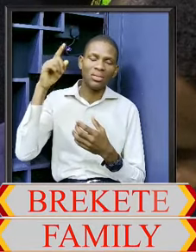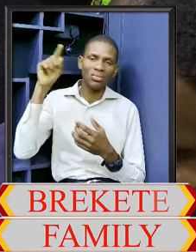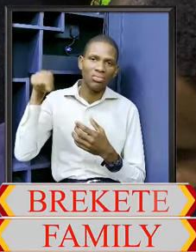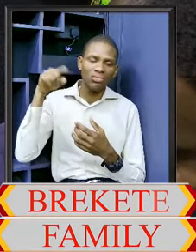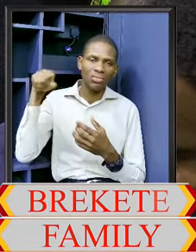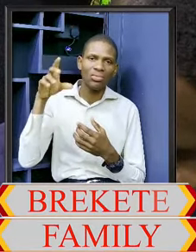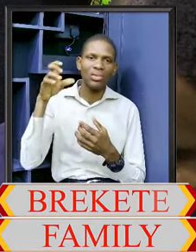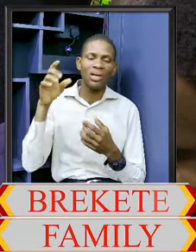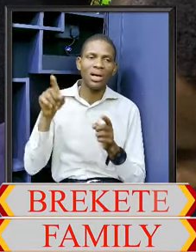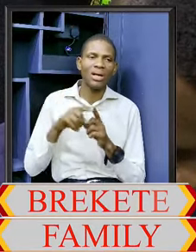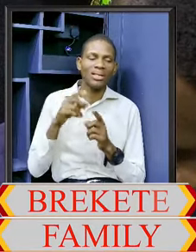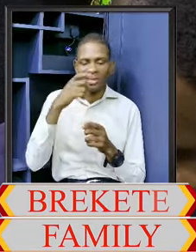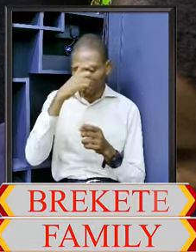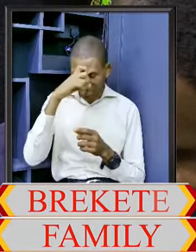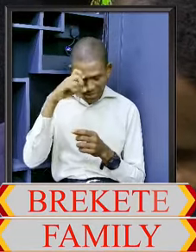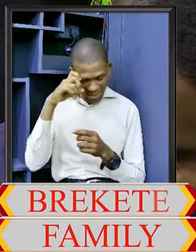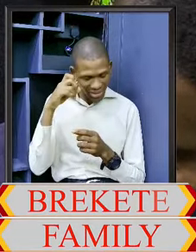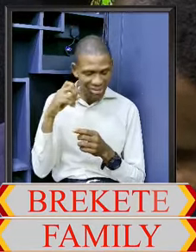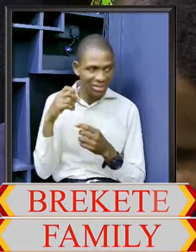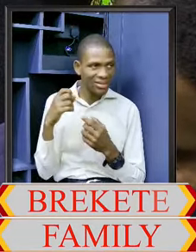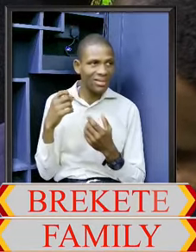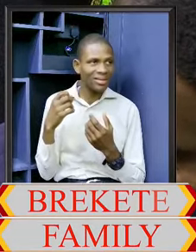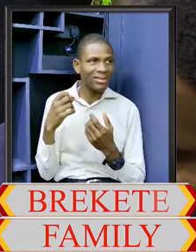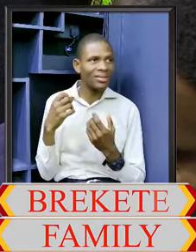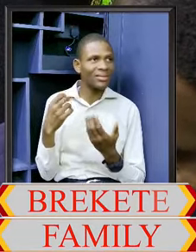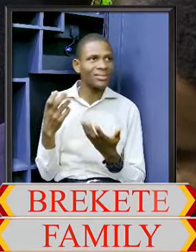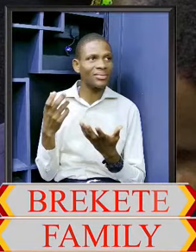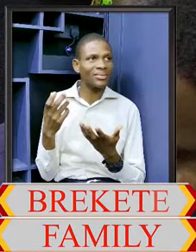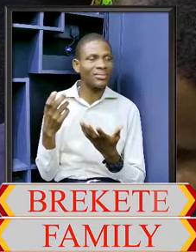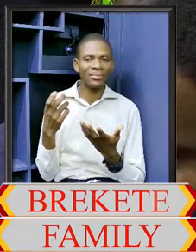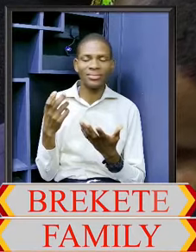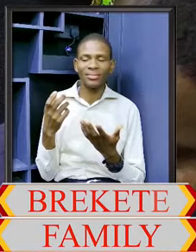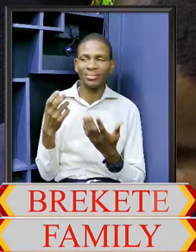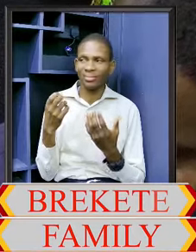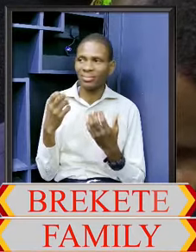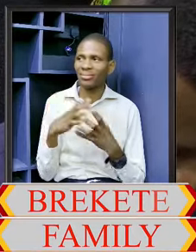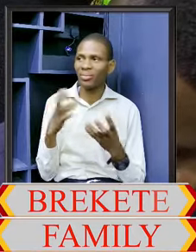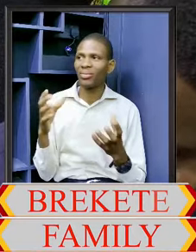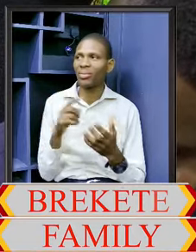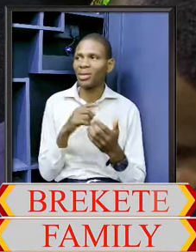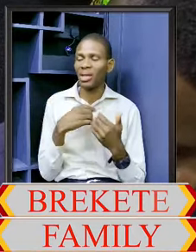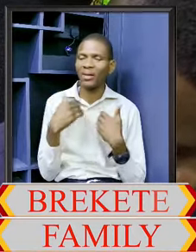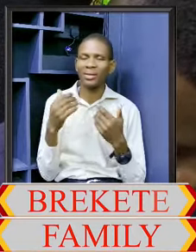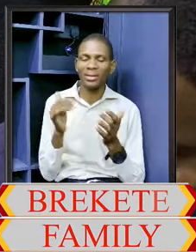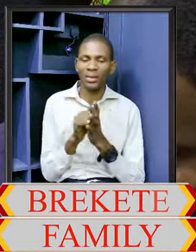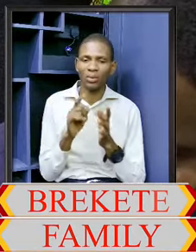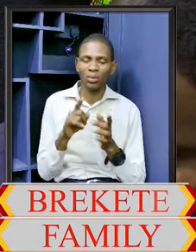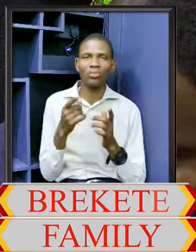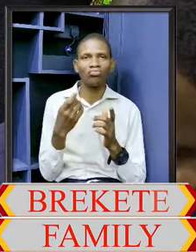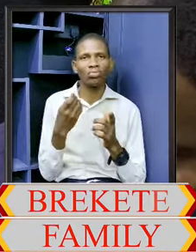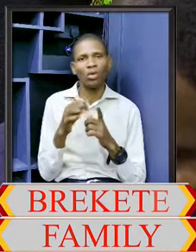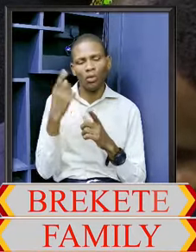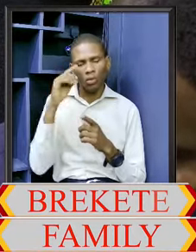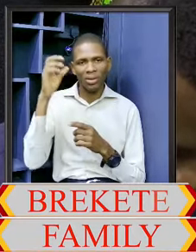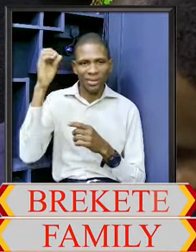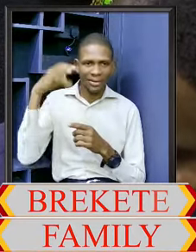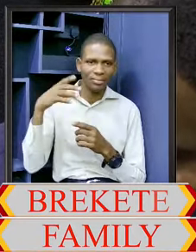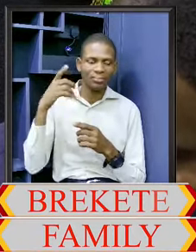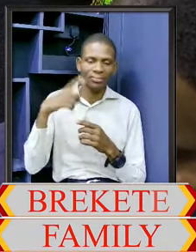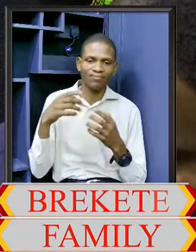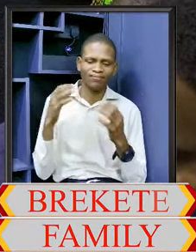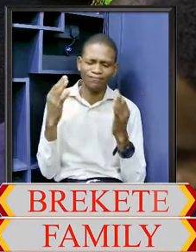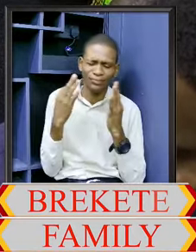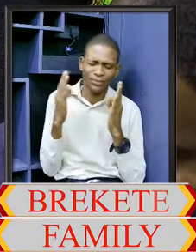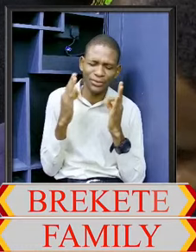that when heat there, as I hear say, you know, go make I fit take the fan they sleep. Yes, we get that one. And light too. Everything. What of